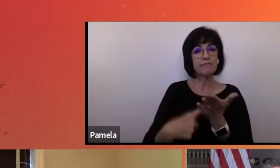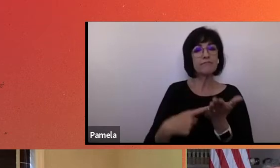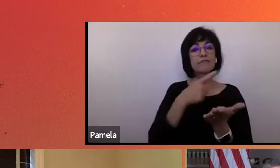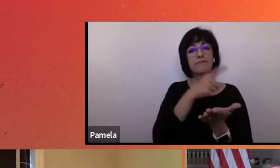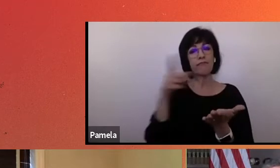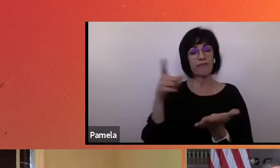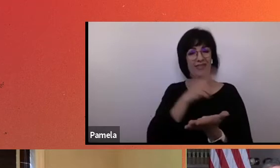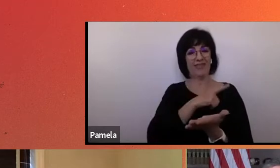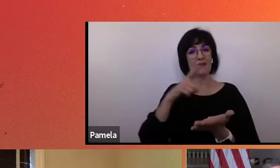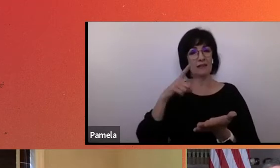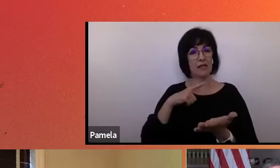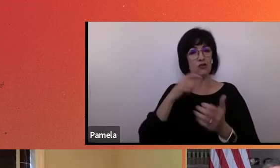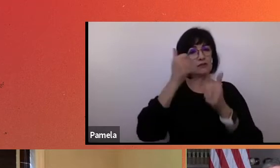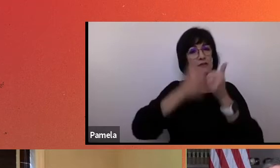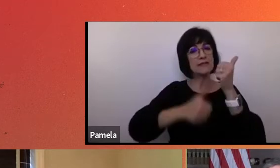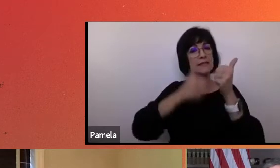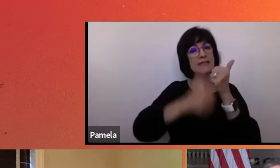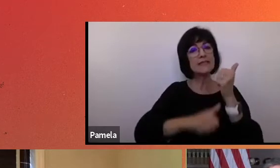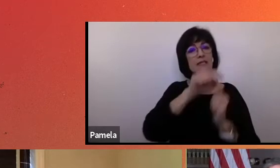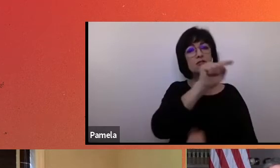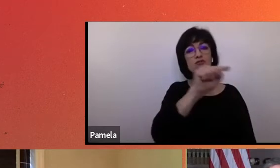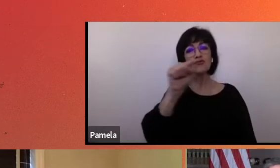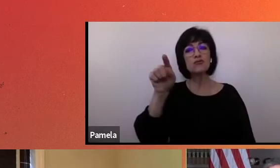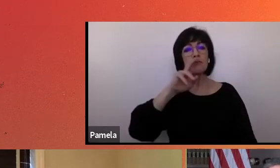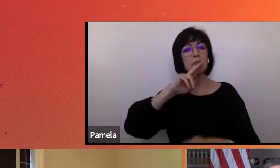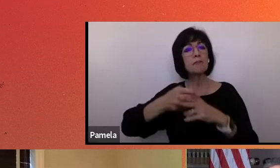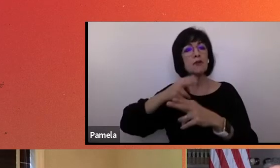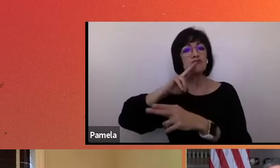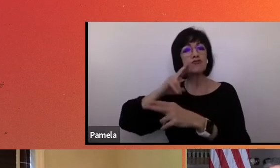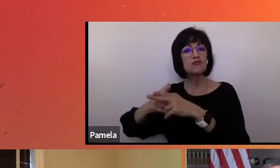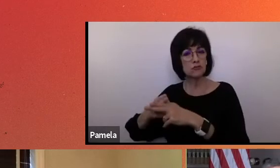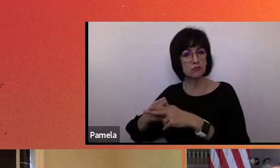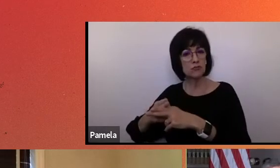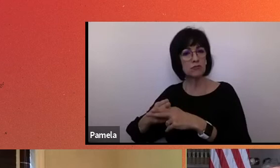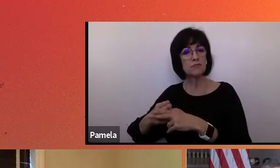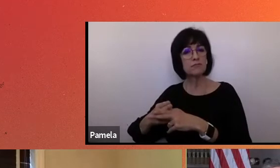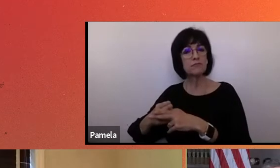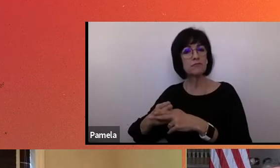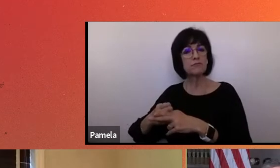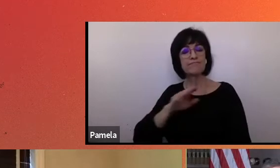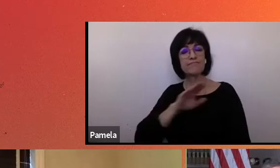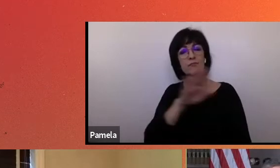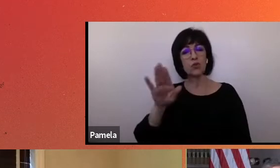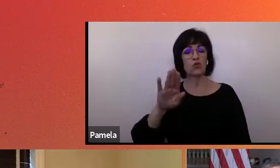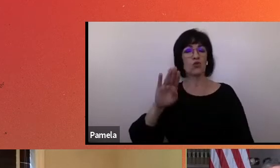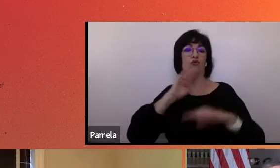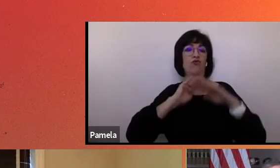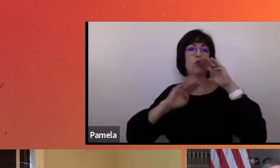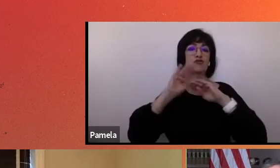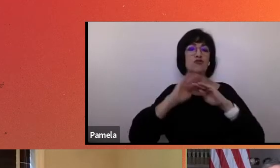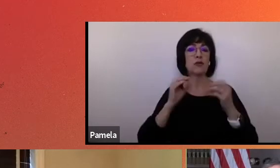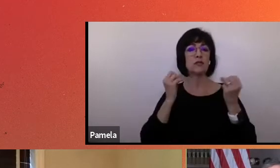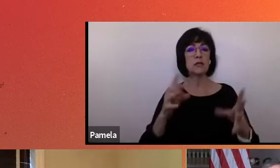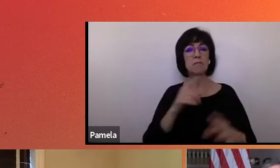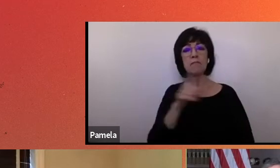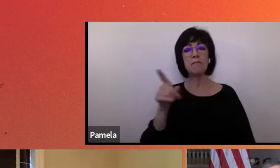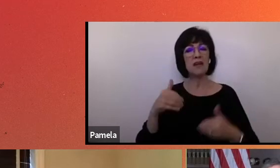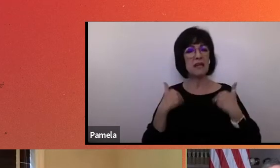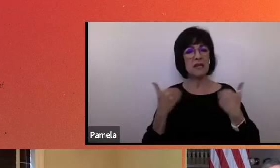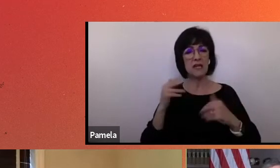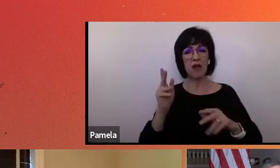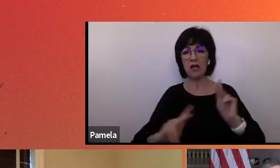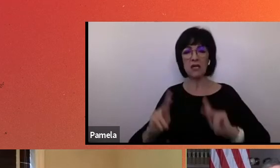about today, each of them mentioned that their frustration that a lot of young folks don't know what